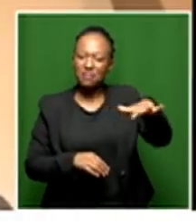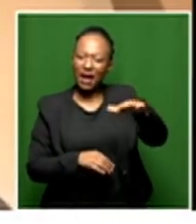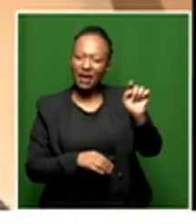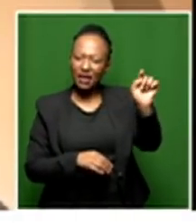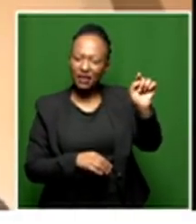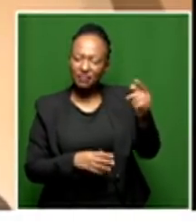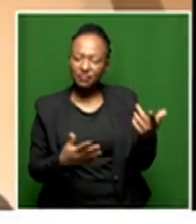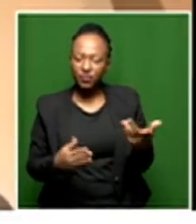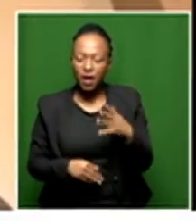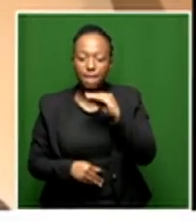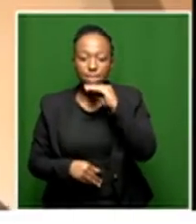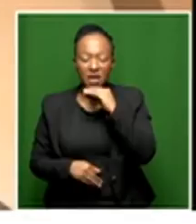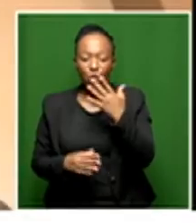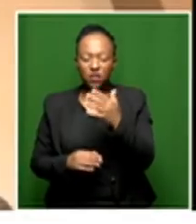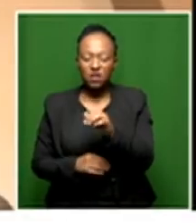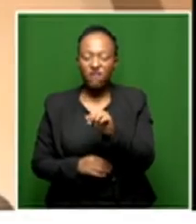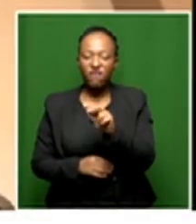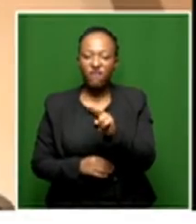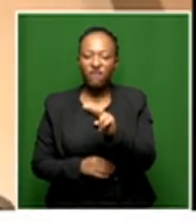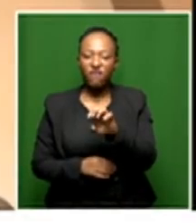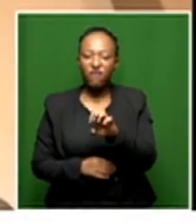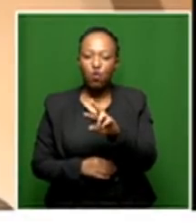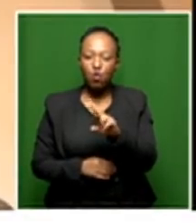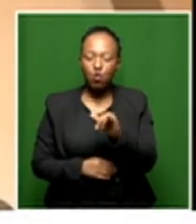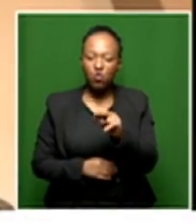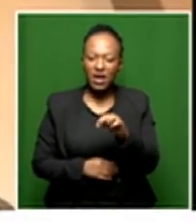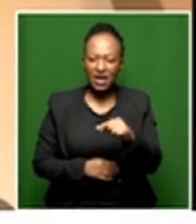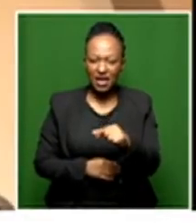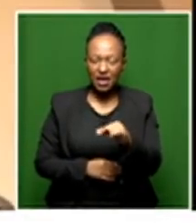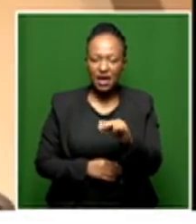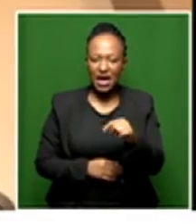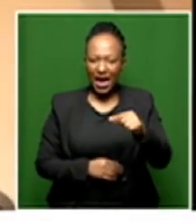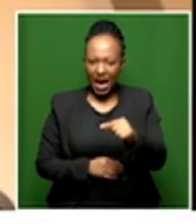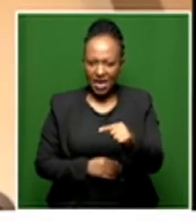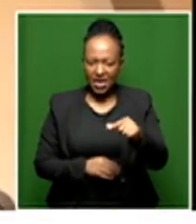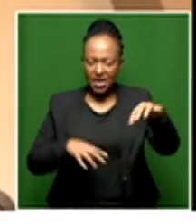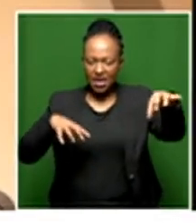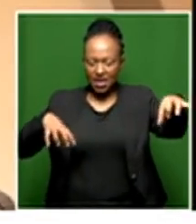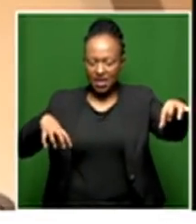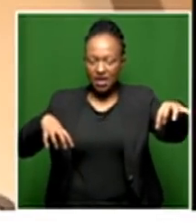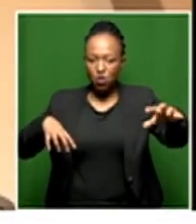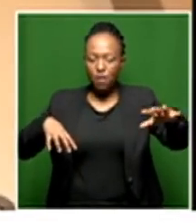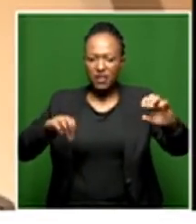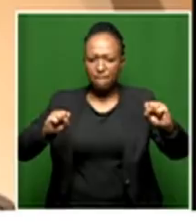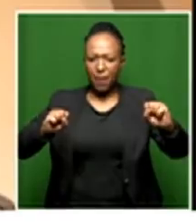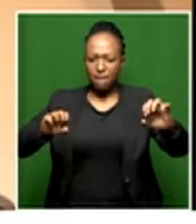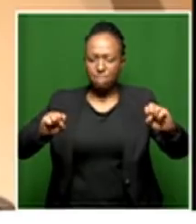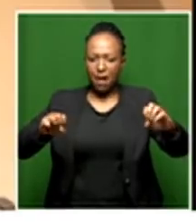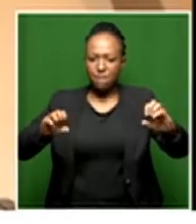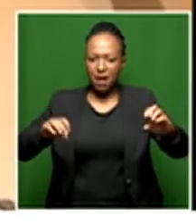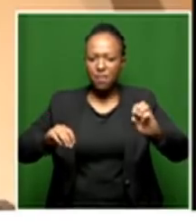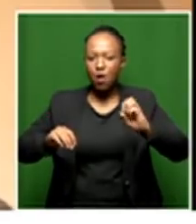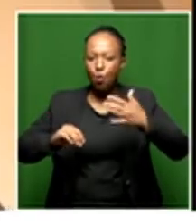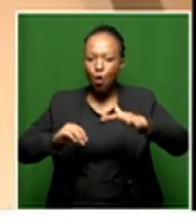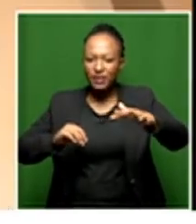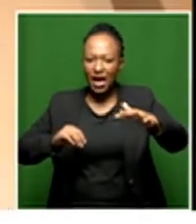Meaning, from Vereeniging and Zuikerbosch, we then have to pump water, and